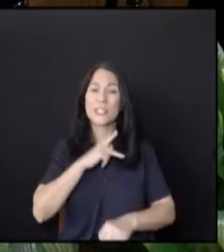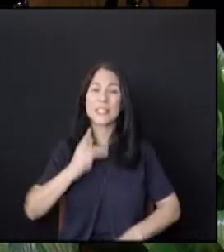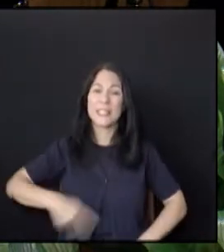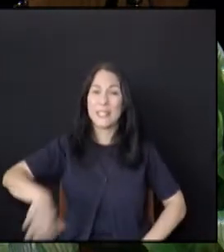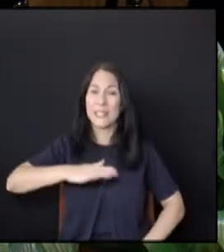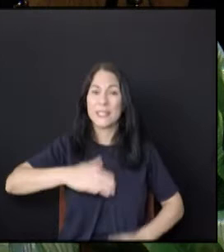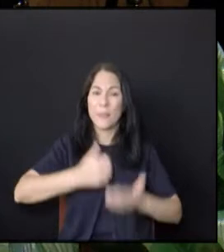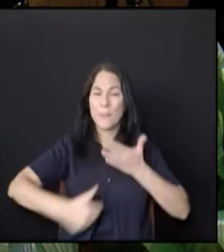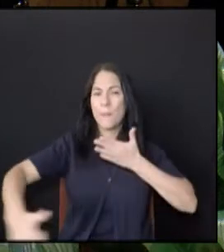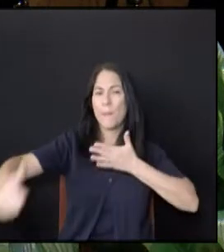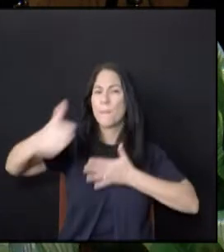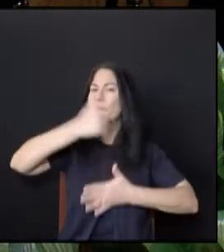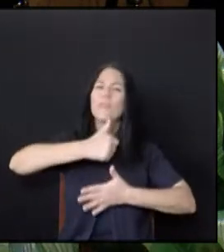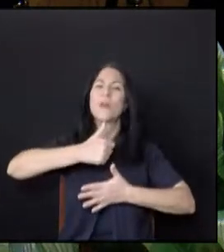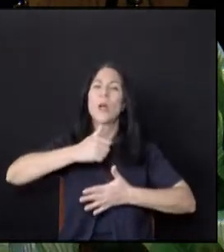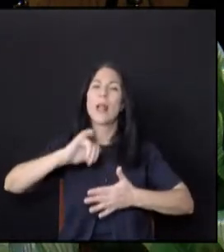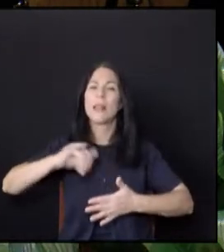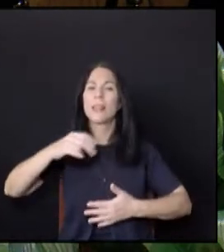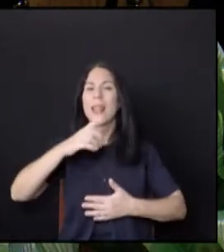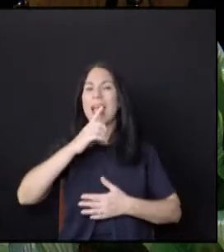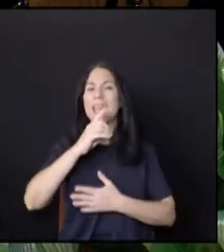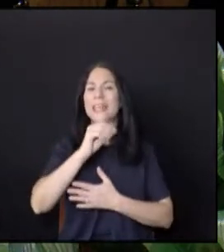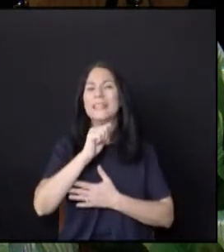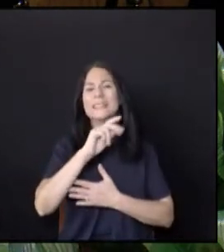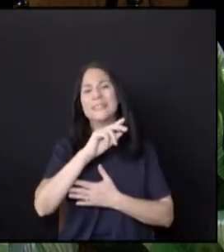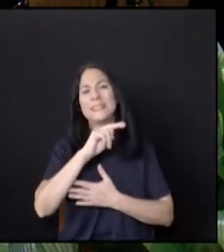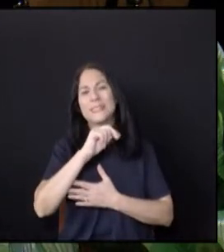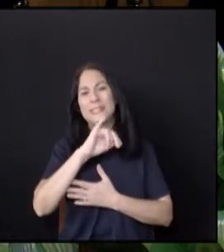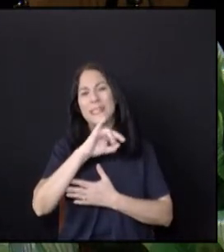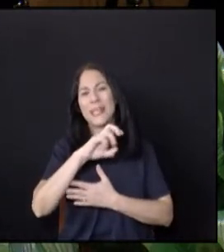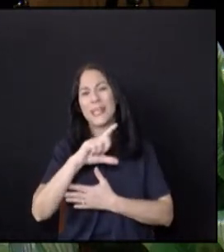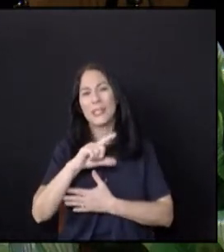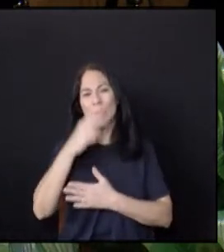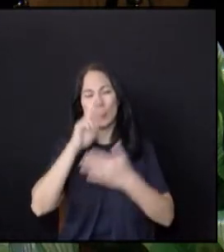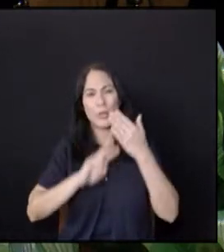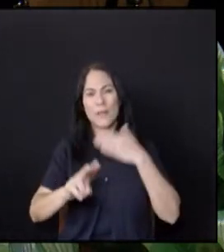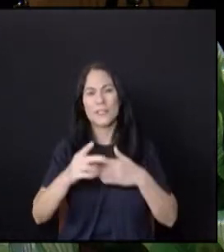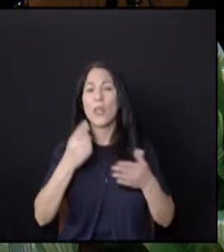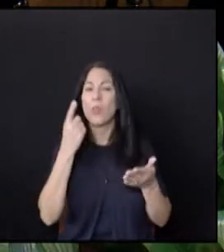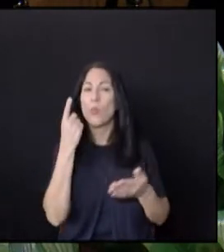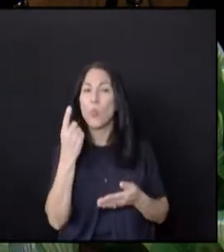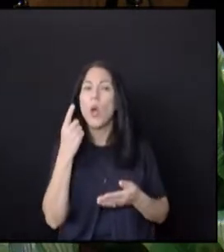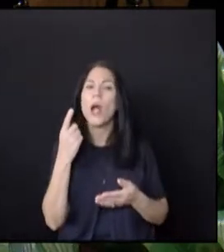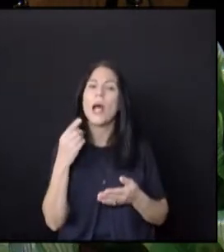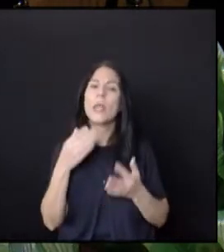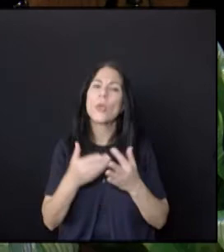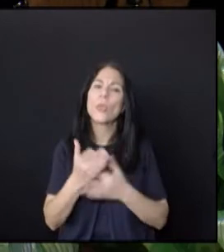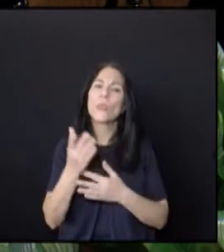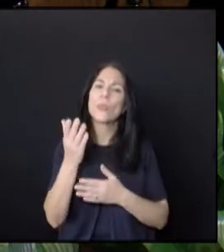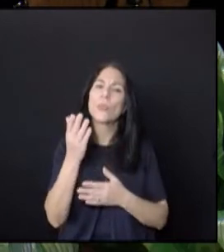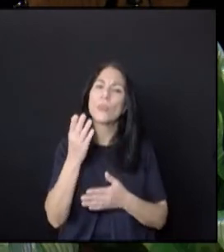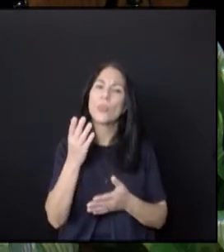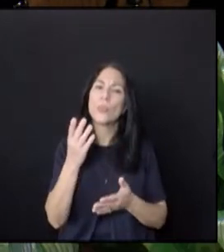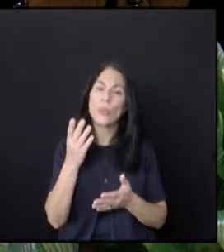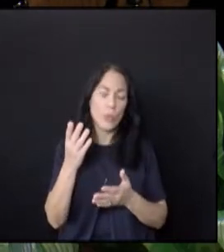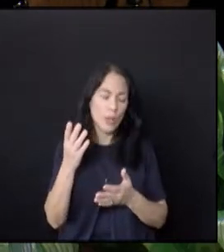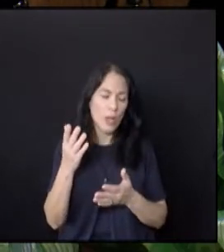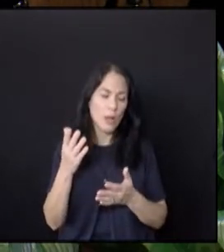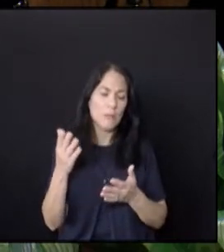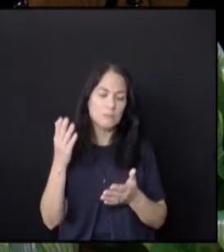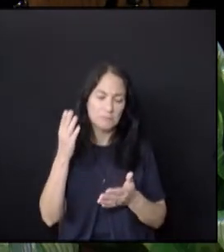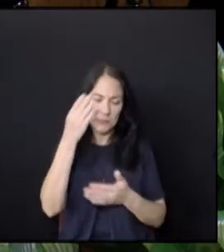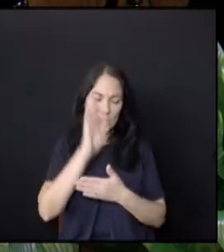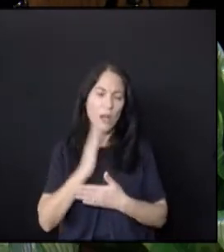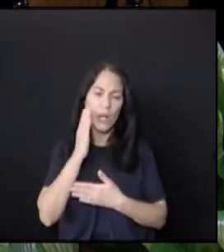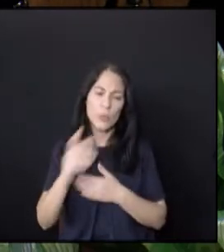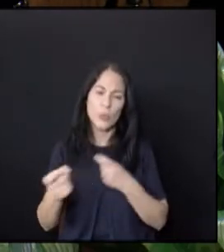all others, as Daniel prophesied. Surely this is the one through whom God shall reign forever, as he is rightly enthroned as the Son of Man,